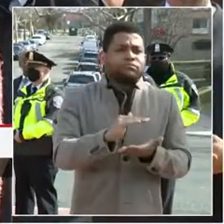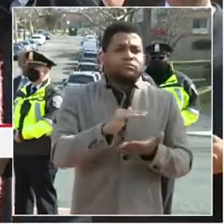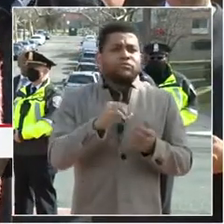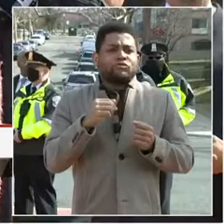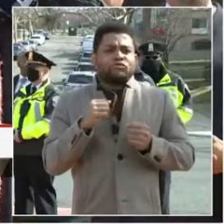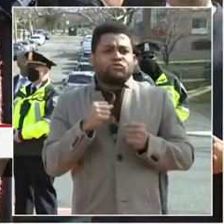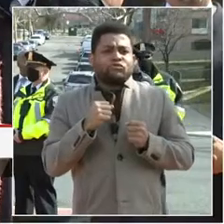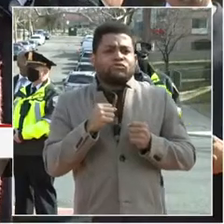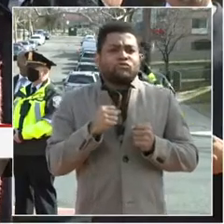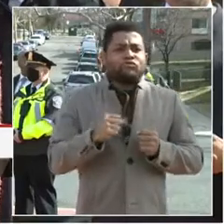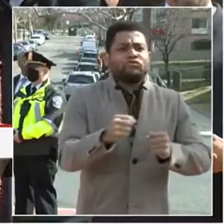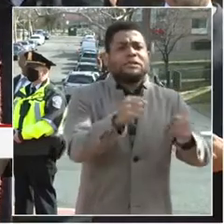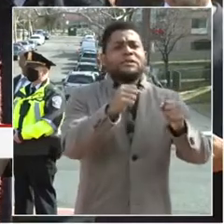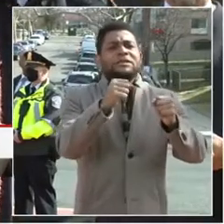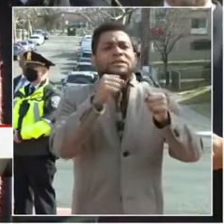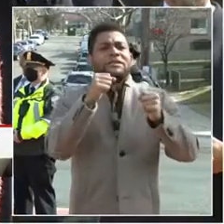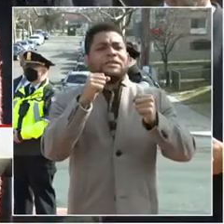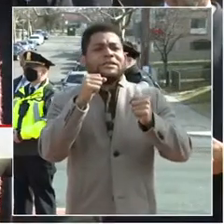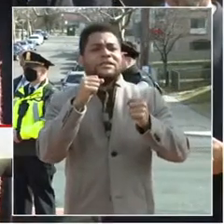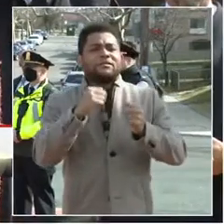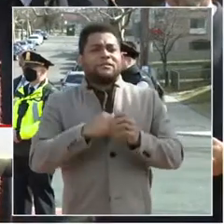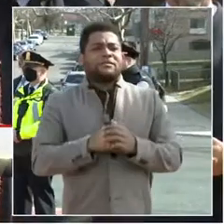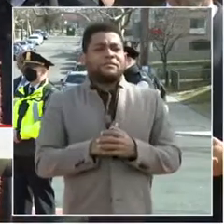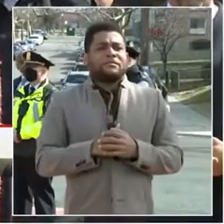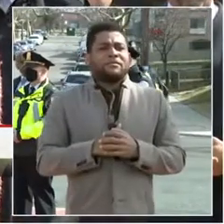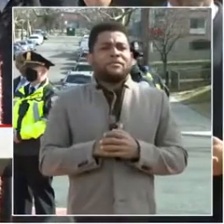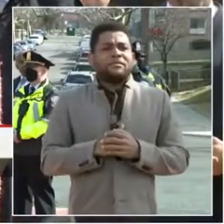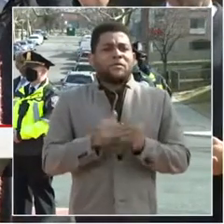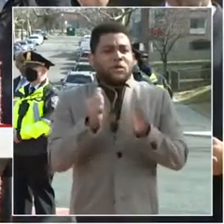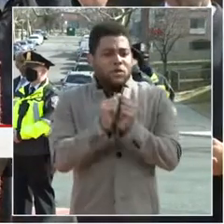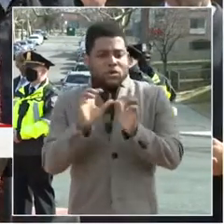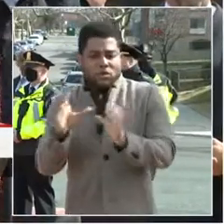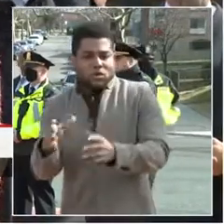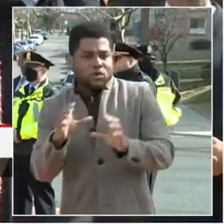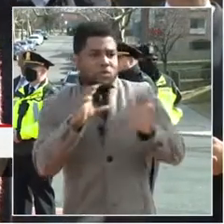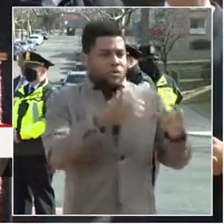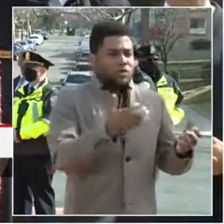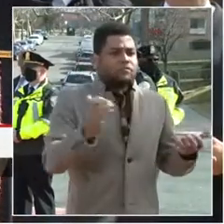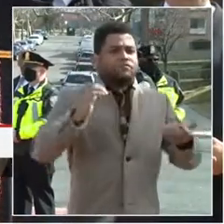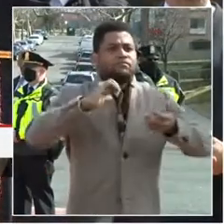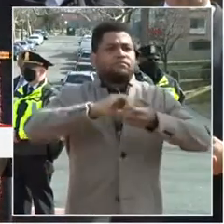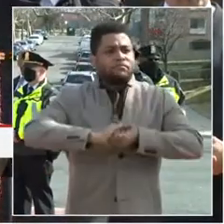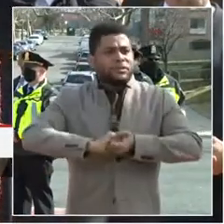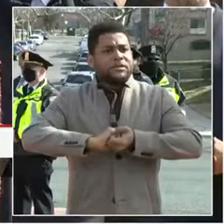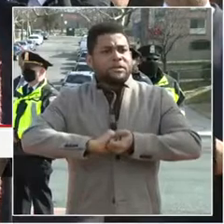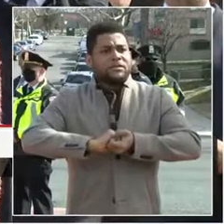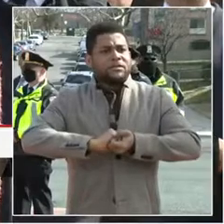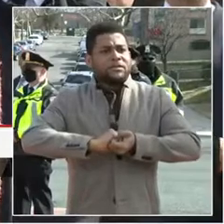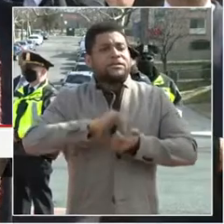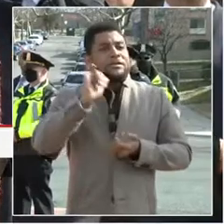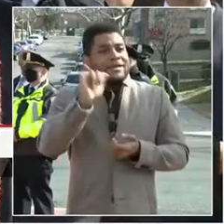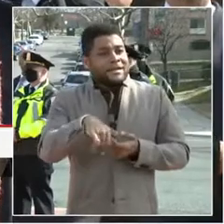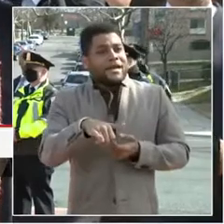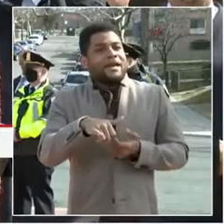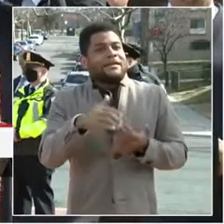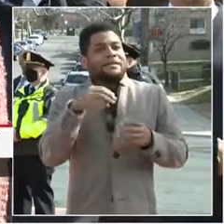General and the Office of Neighborhood Safety and Engagement that is in the mayor's line of